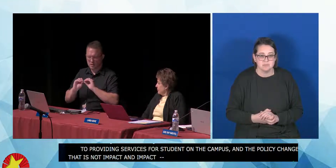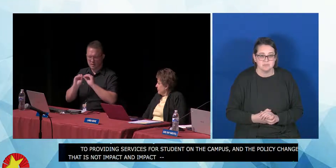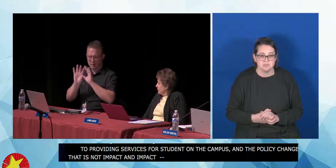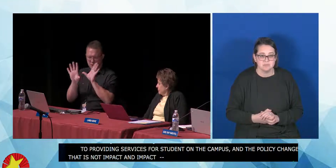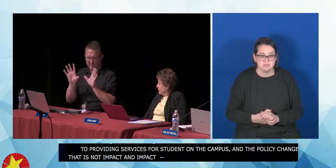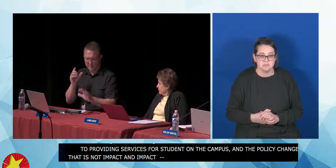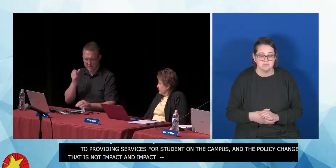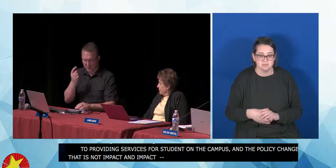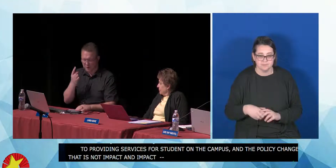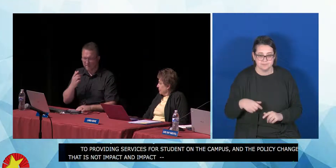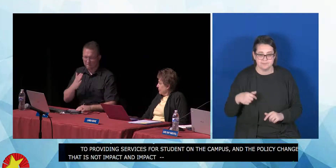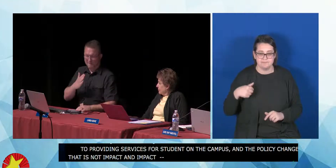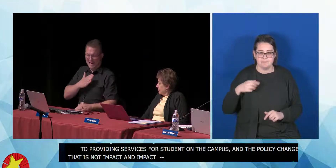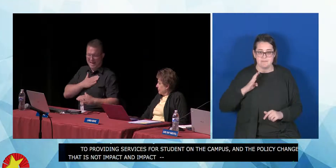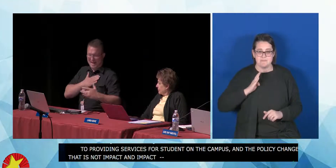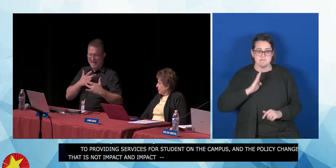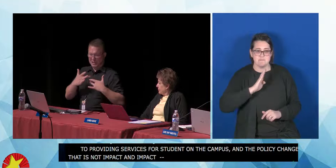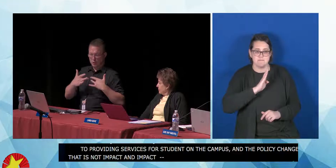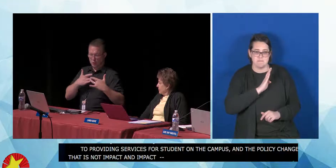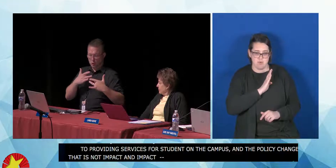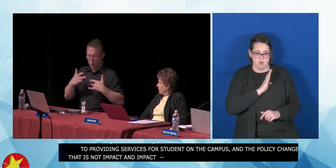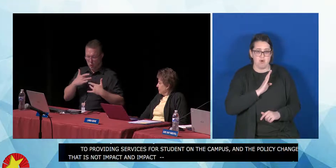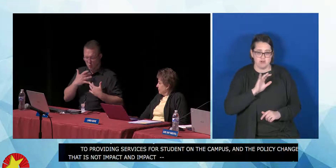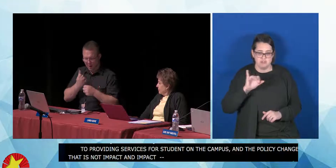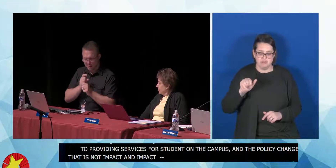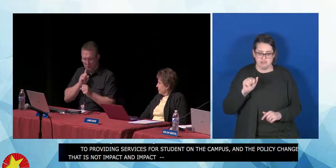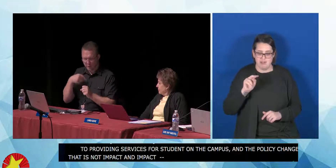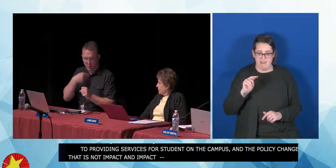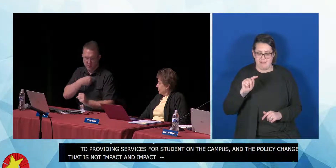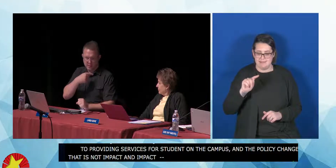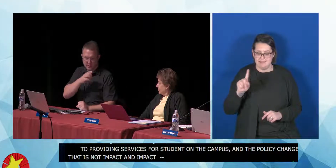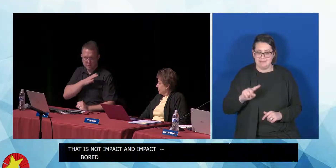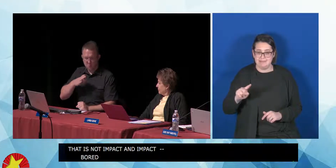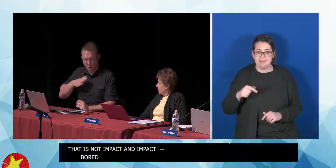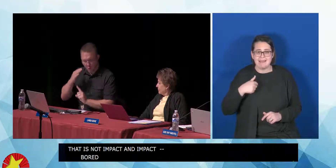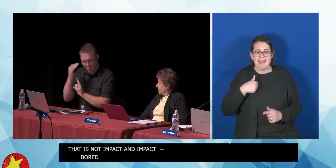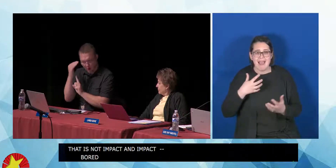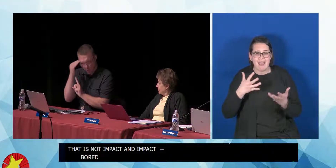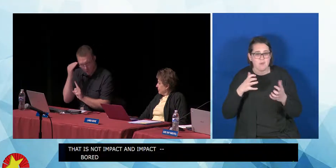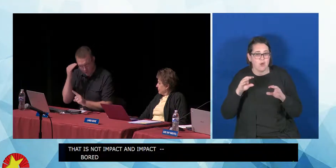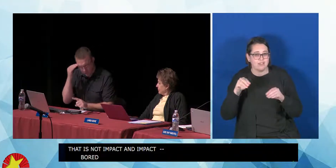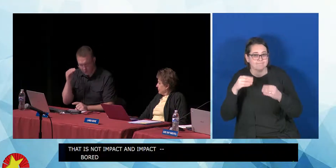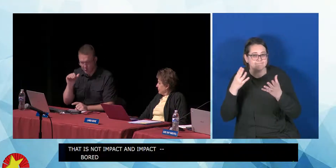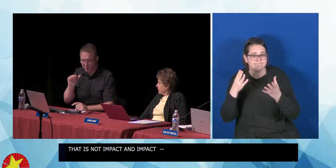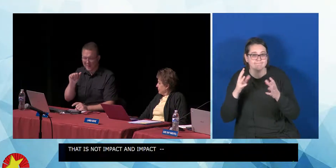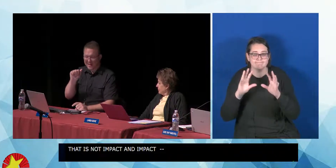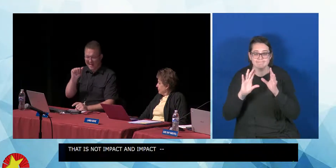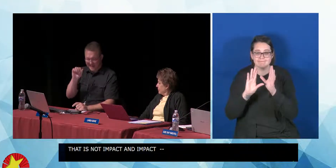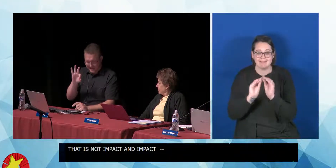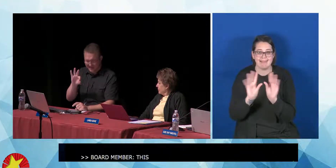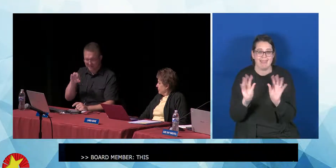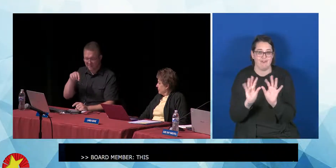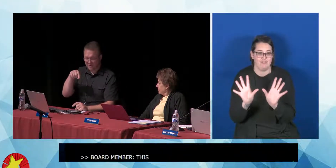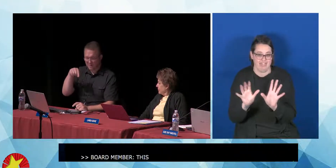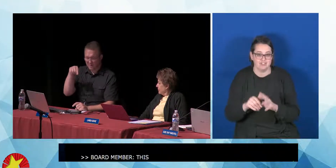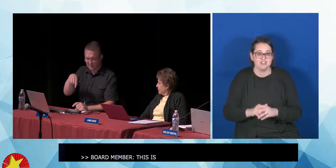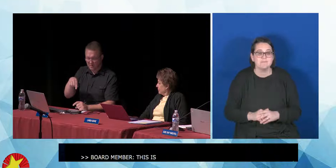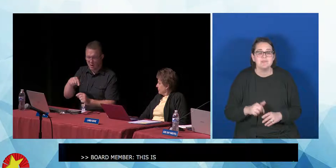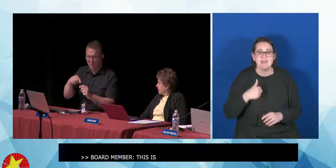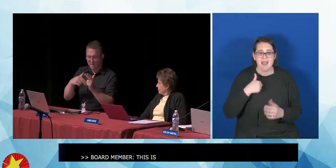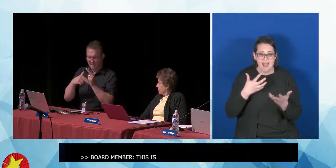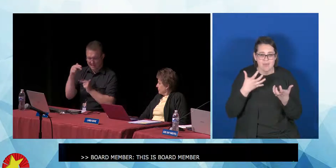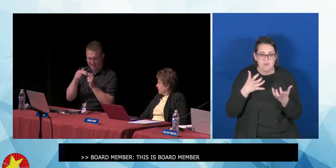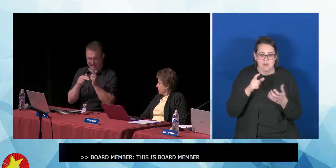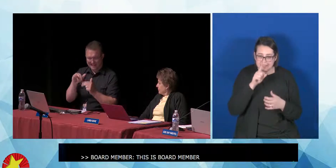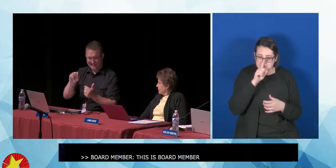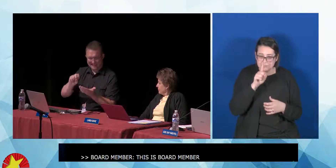This is Board Member Jantz. I would like to provide some clarification. I want to make sure that